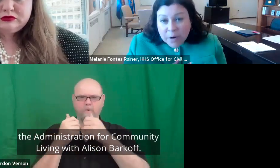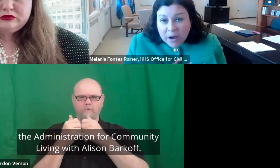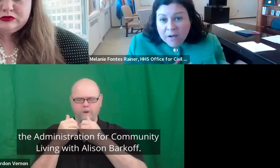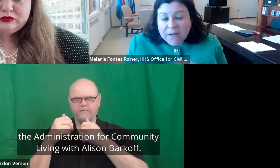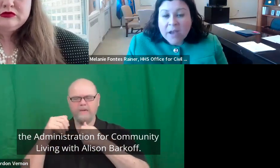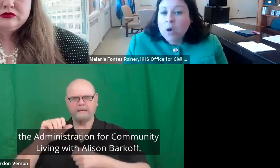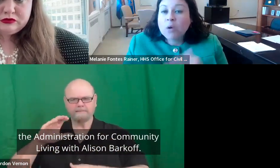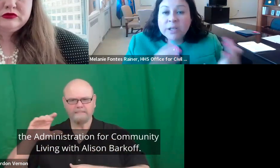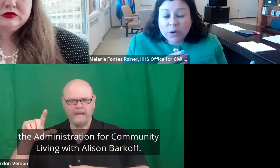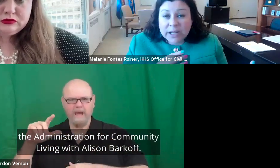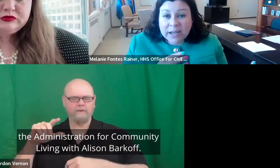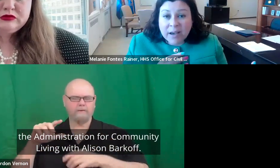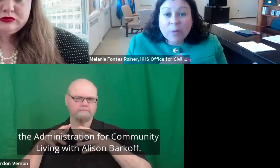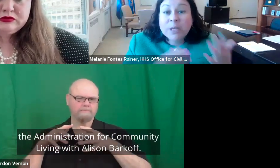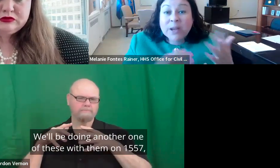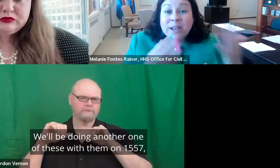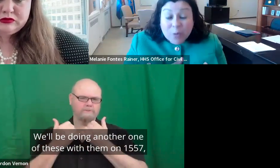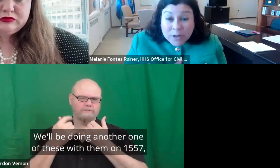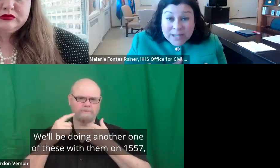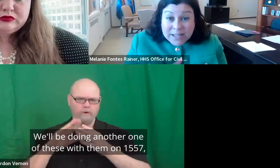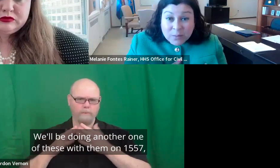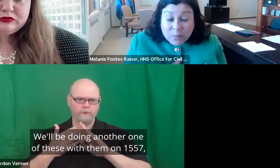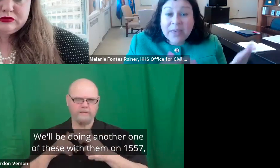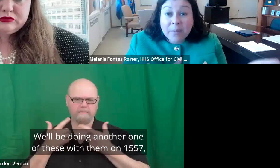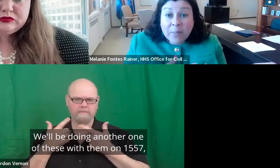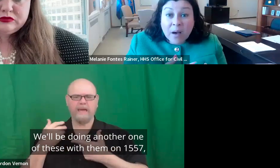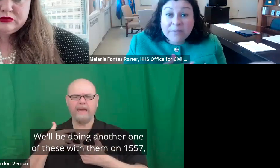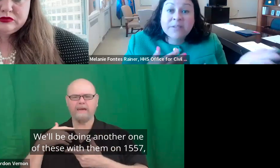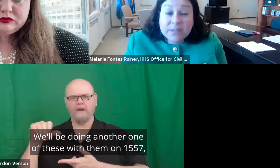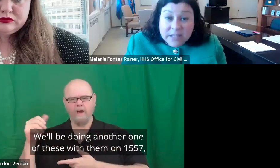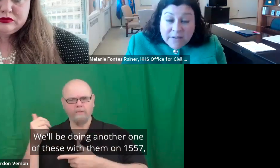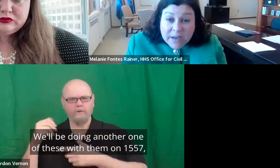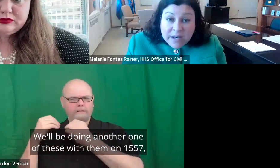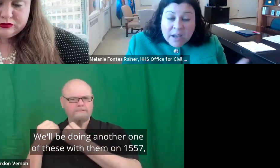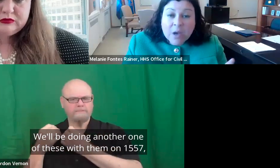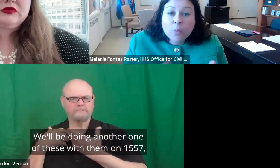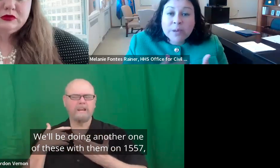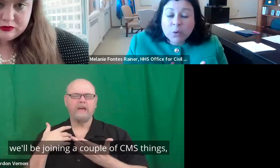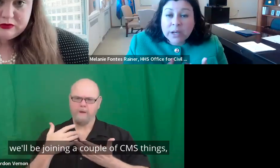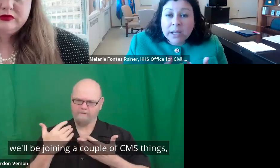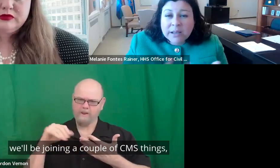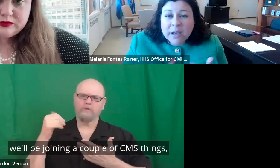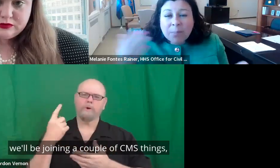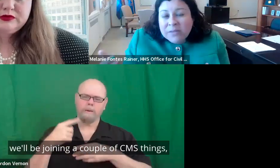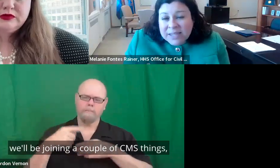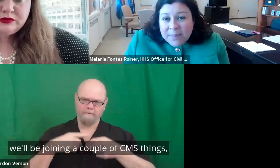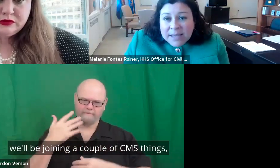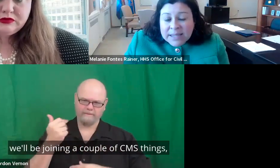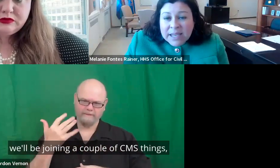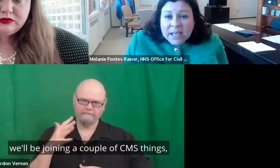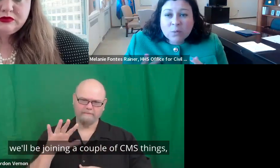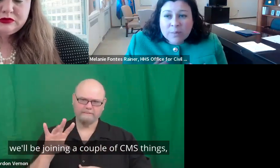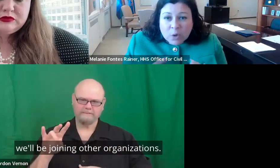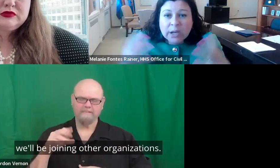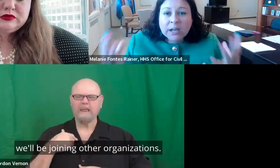with Allison Barkoff. We'll be doing another one of these with them on 1557. We'll be joining a couple of